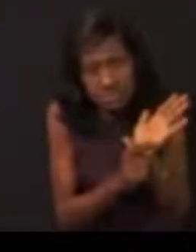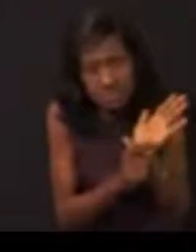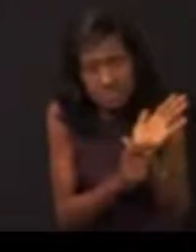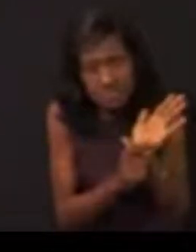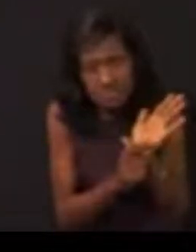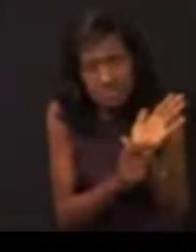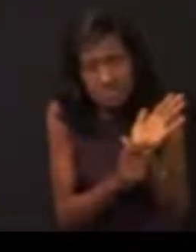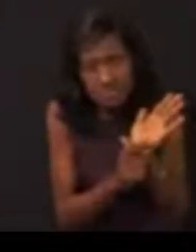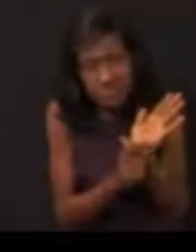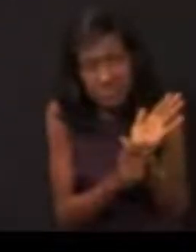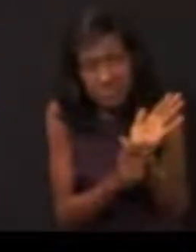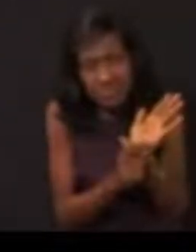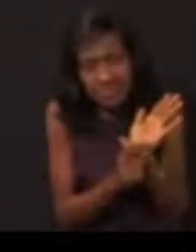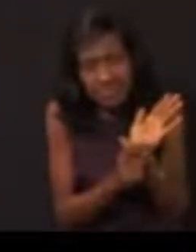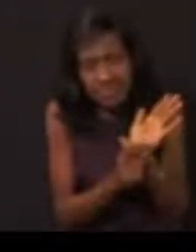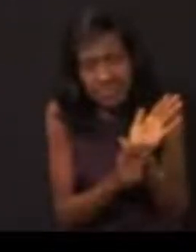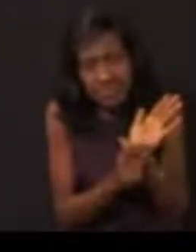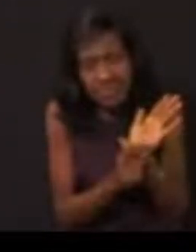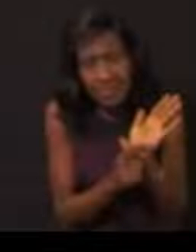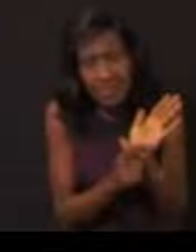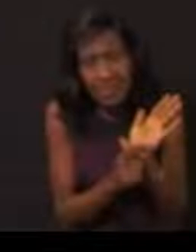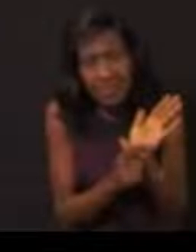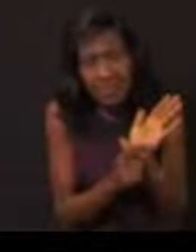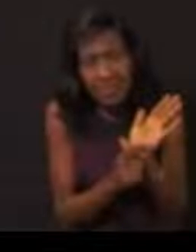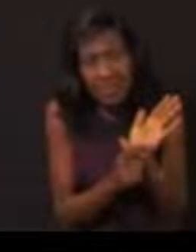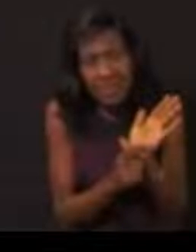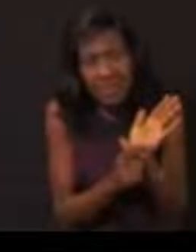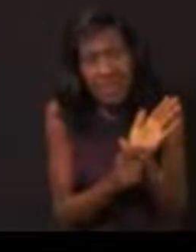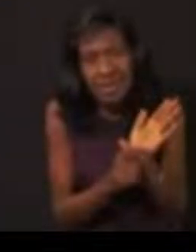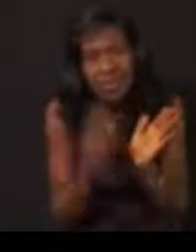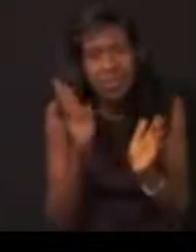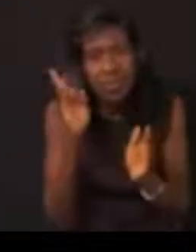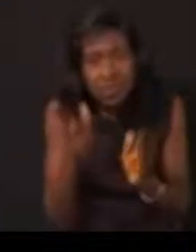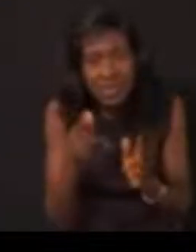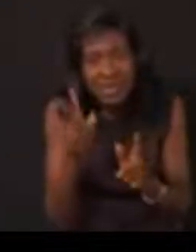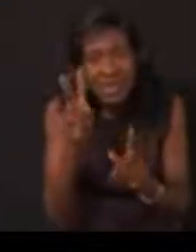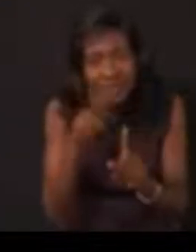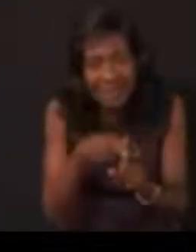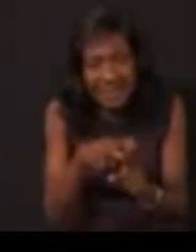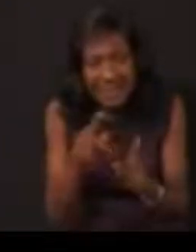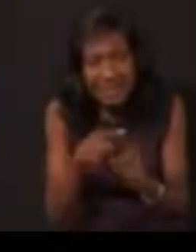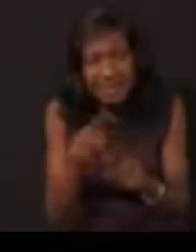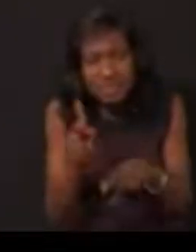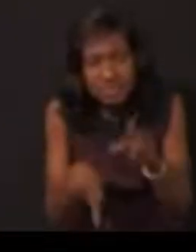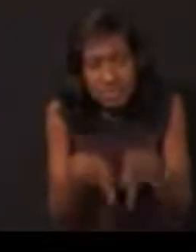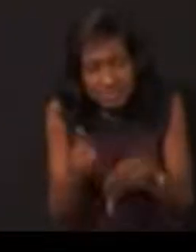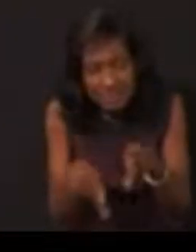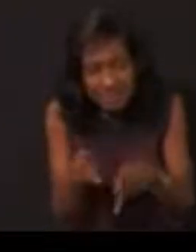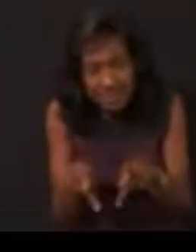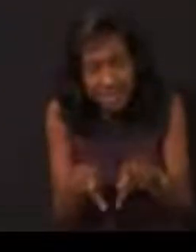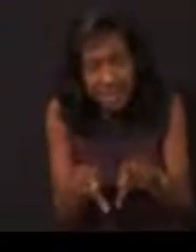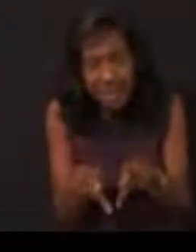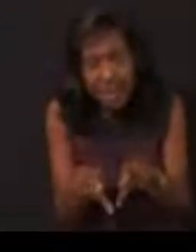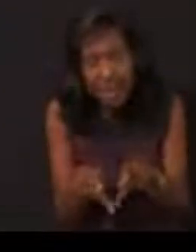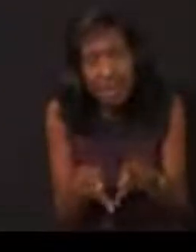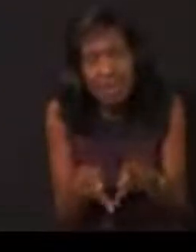these amendment acts are applicable to the persons covered under those acts.